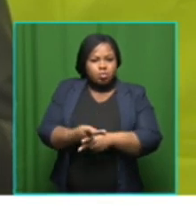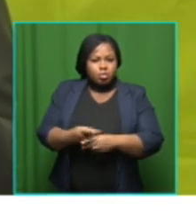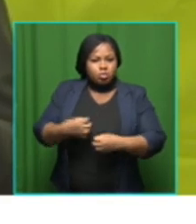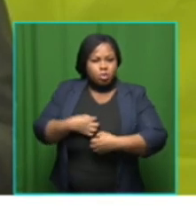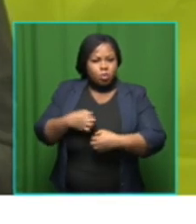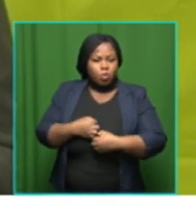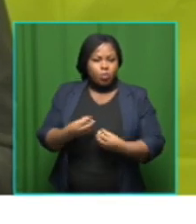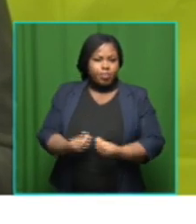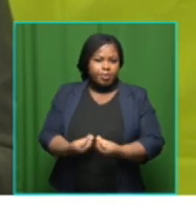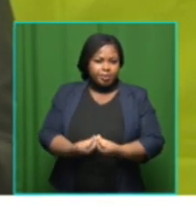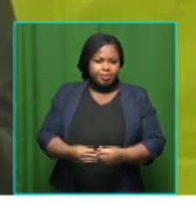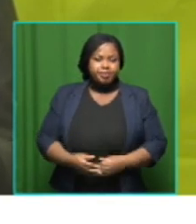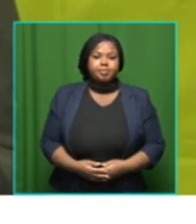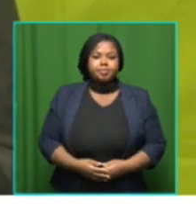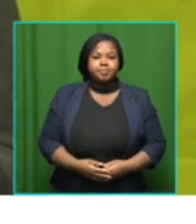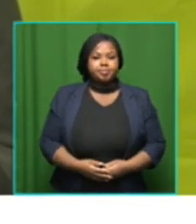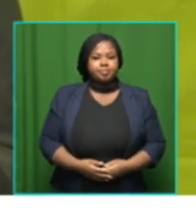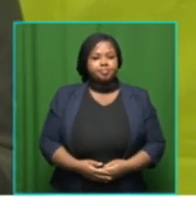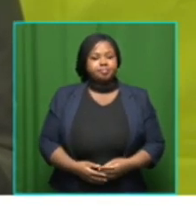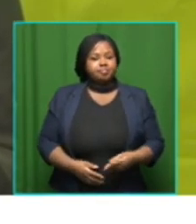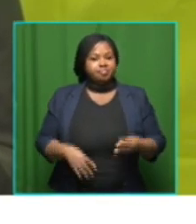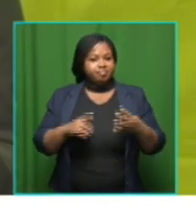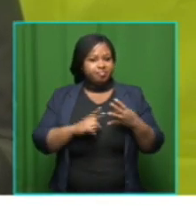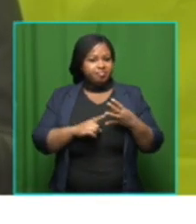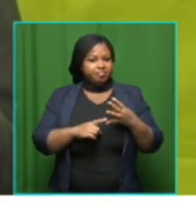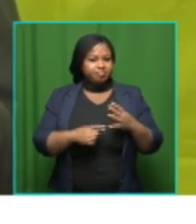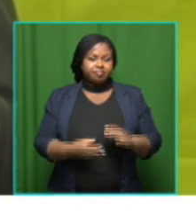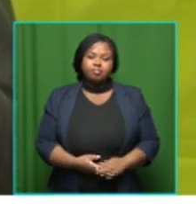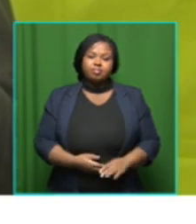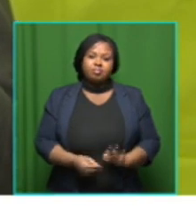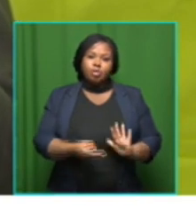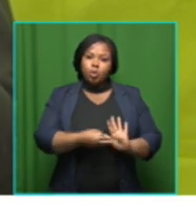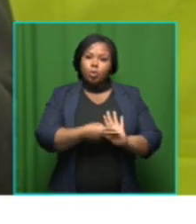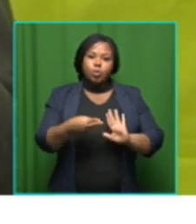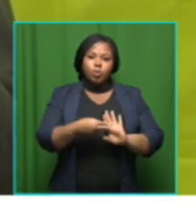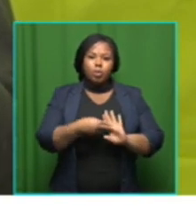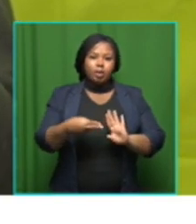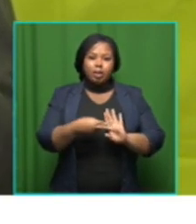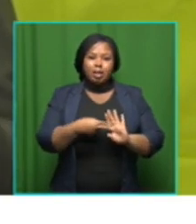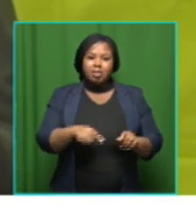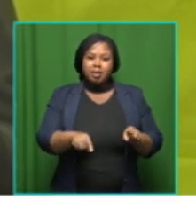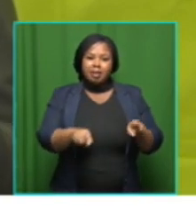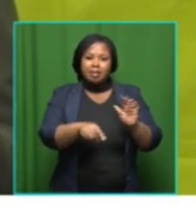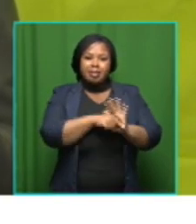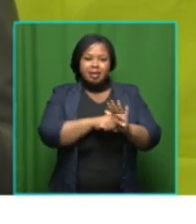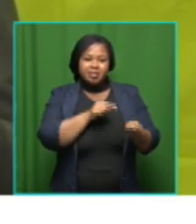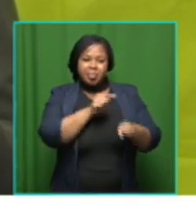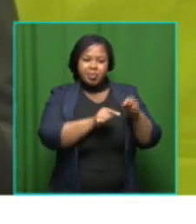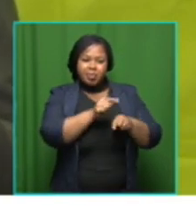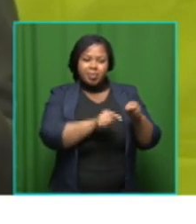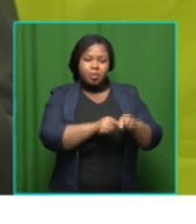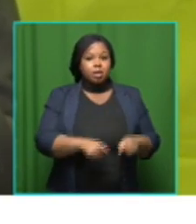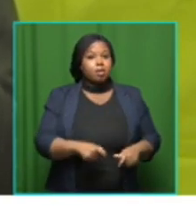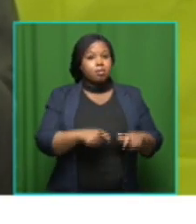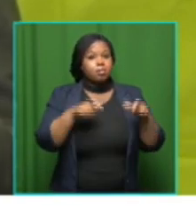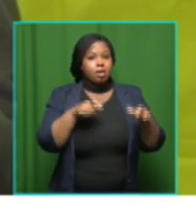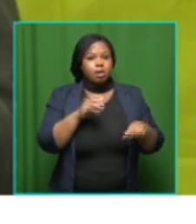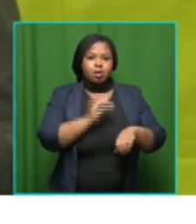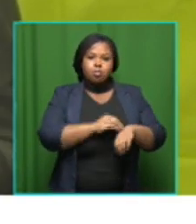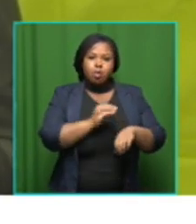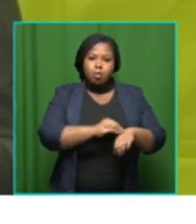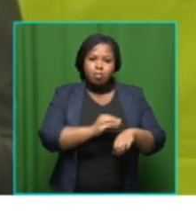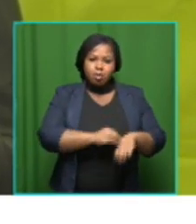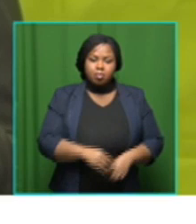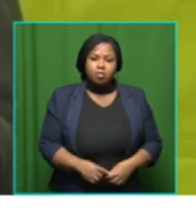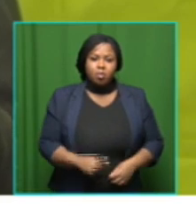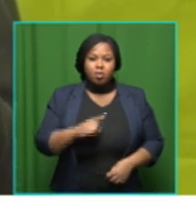pandemic. Stigmatization is a big problem. I think when I went to see our first patient